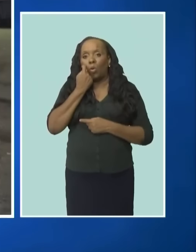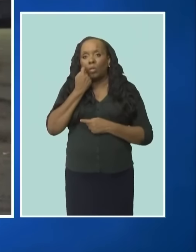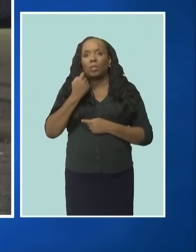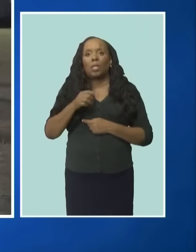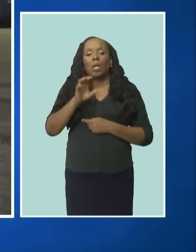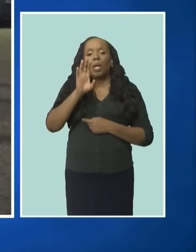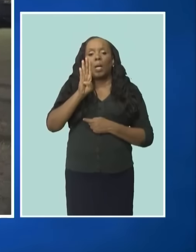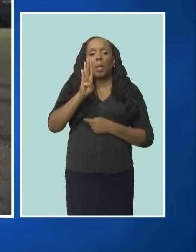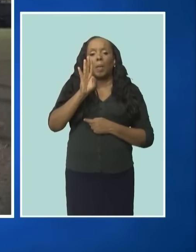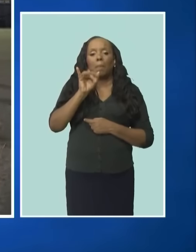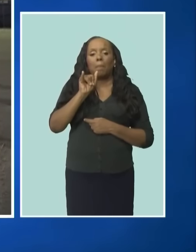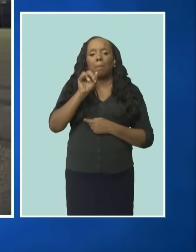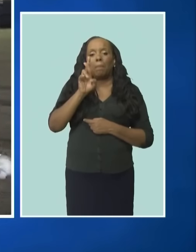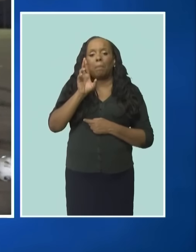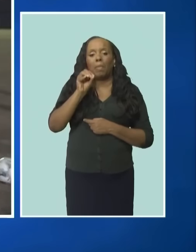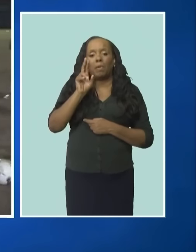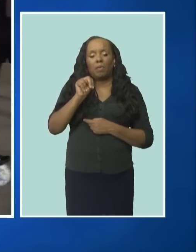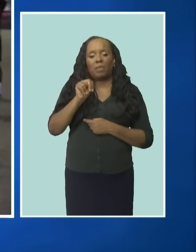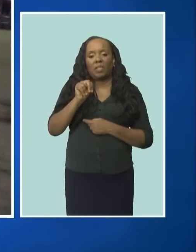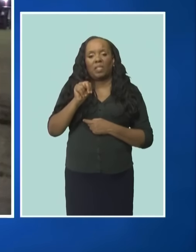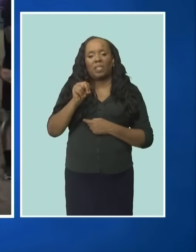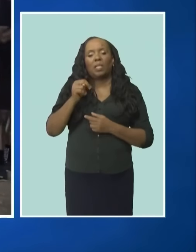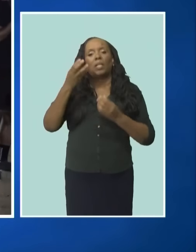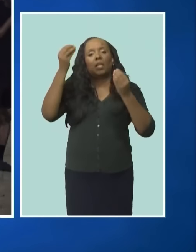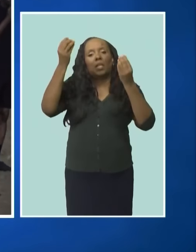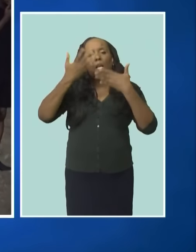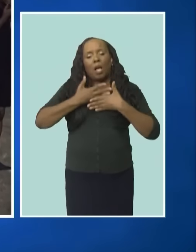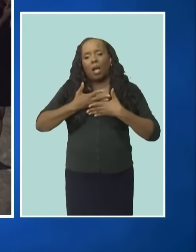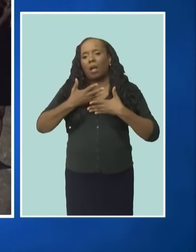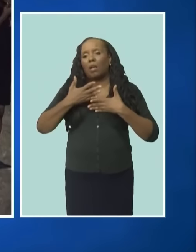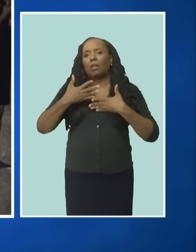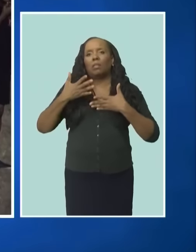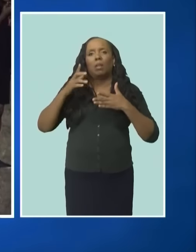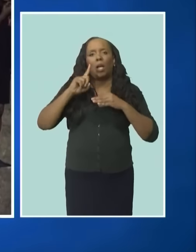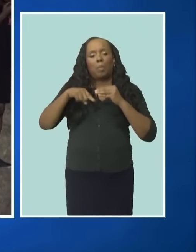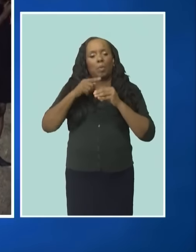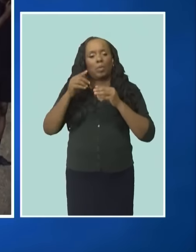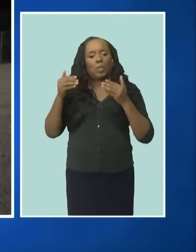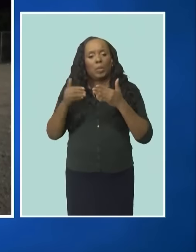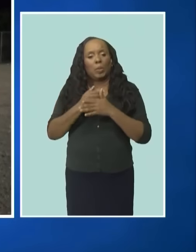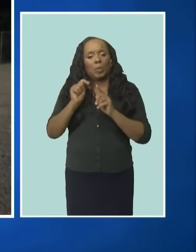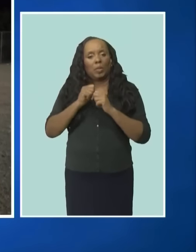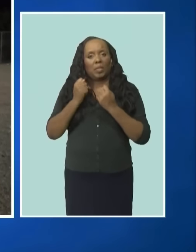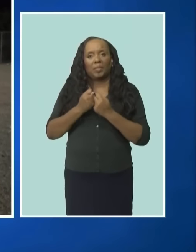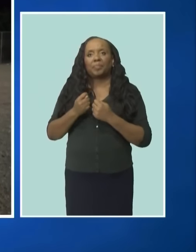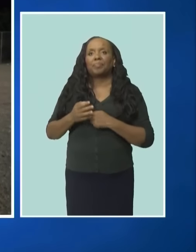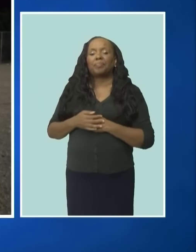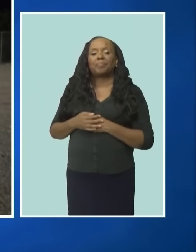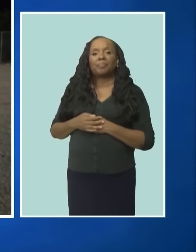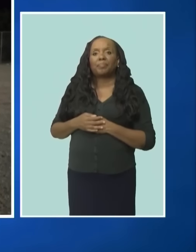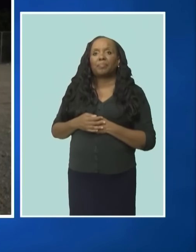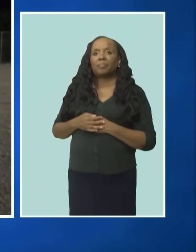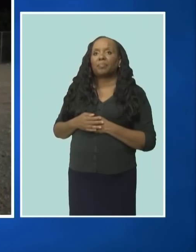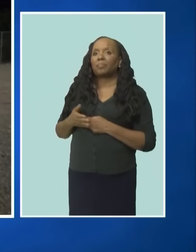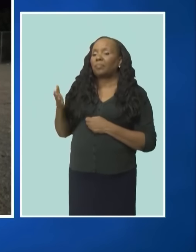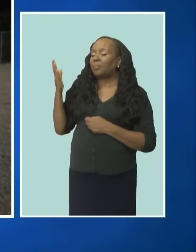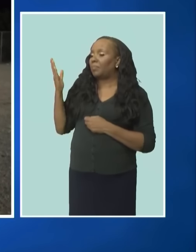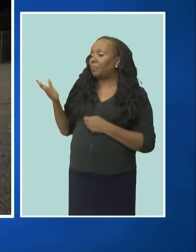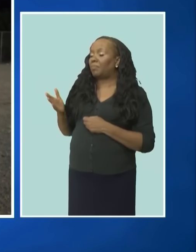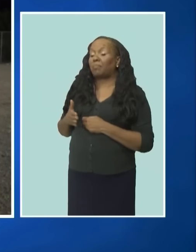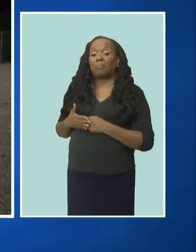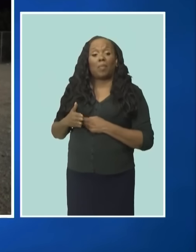Byron gave some insight into the former second division team. So our team is pretty much made up of under